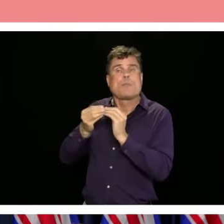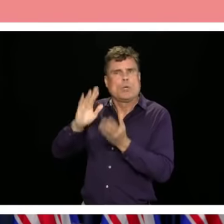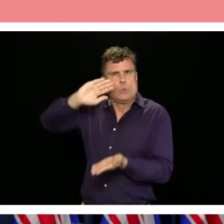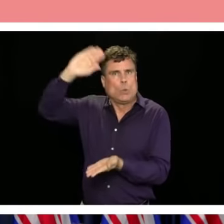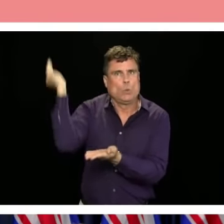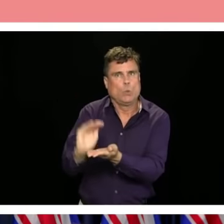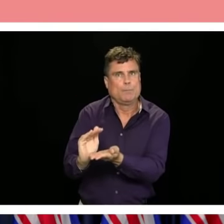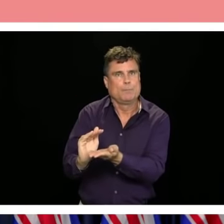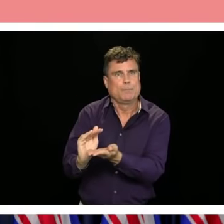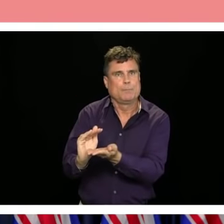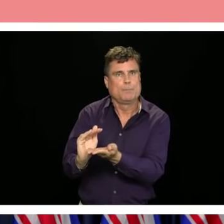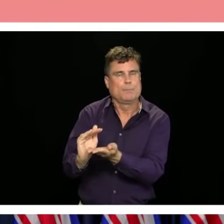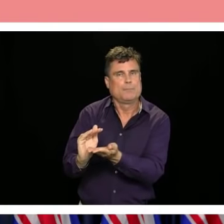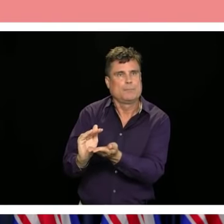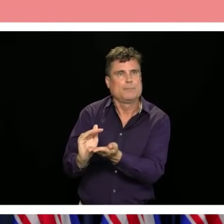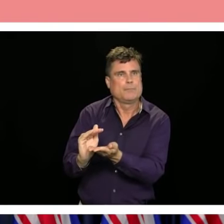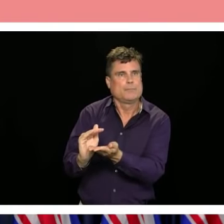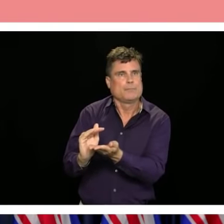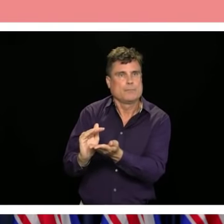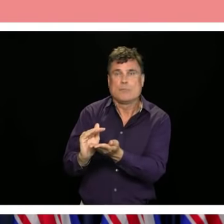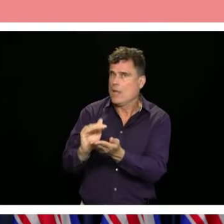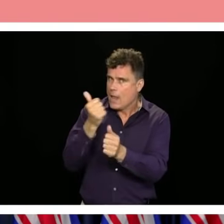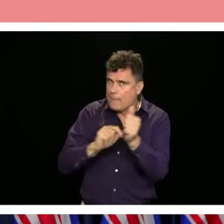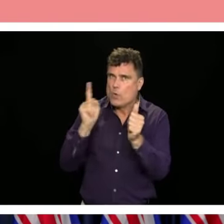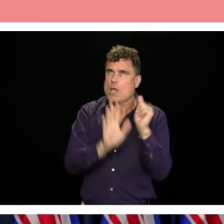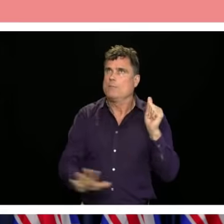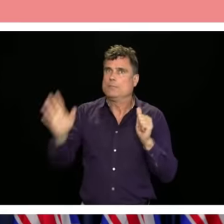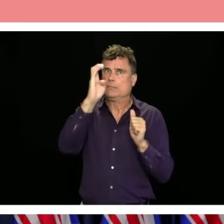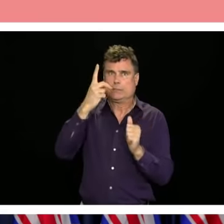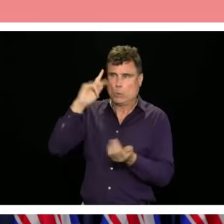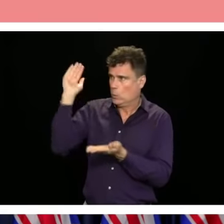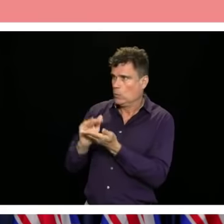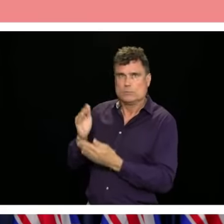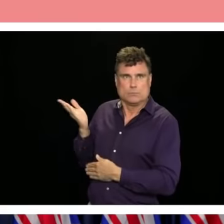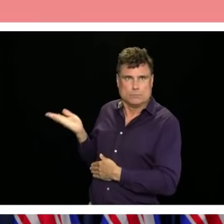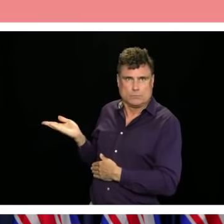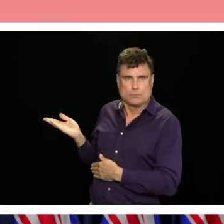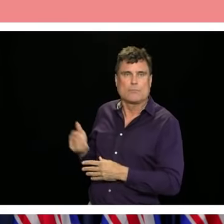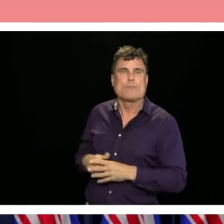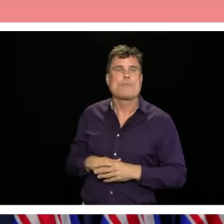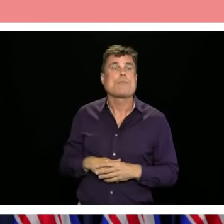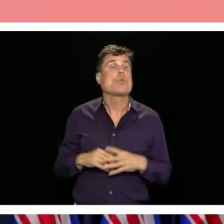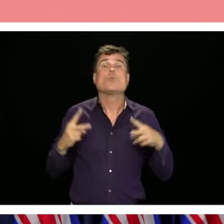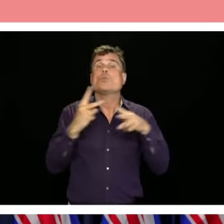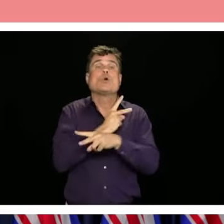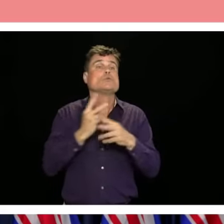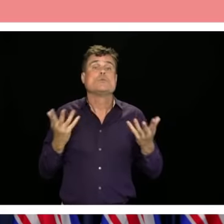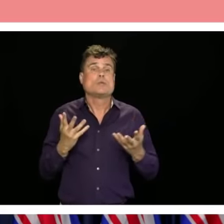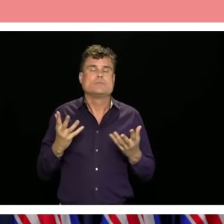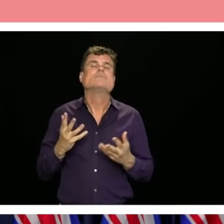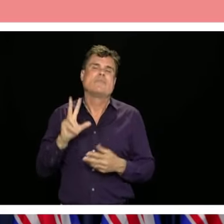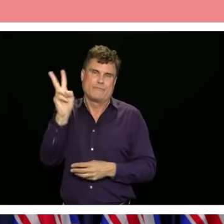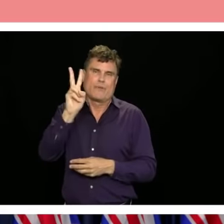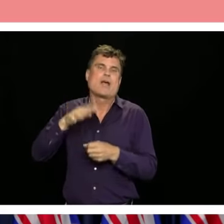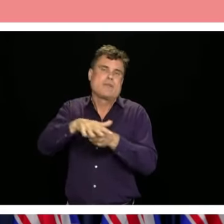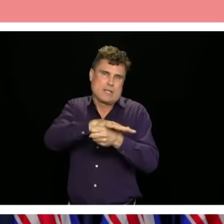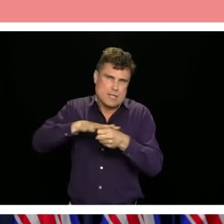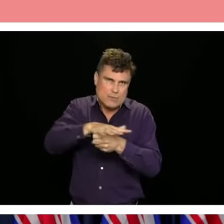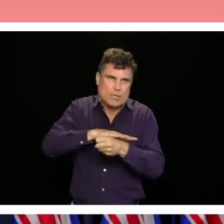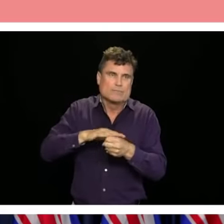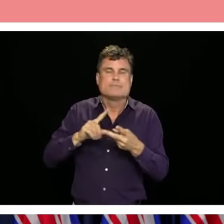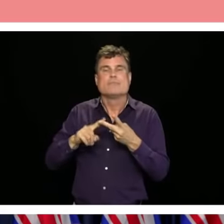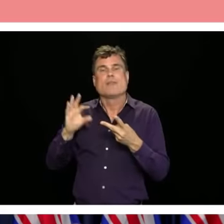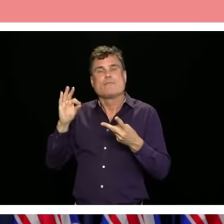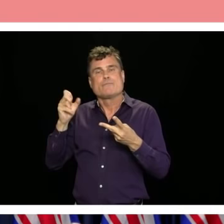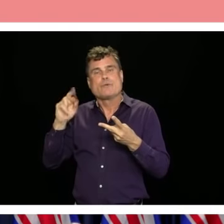dropped dramatically across the province, and the hotspots remain in the same areas, particularly in parts of Fraser Health.